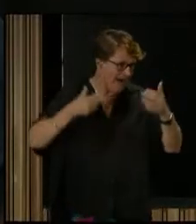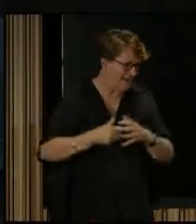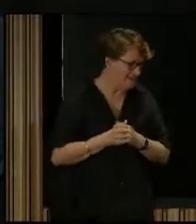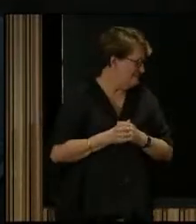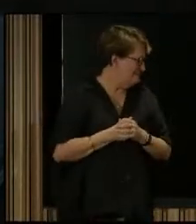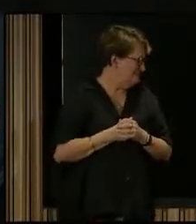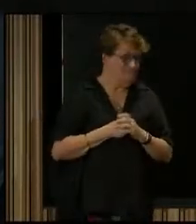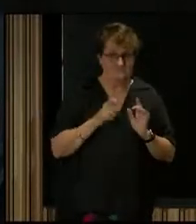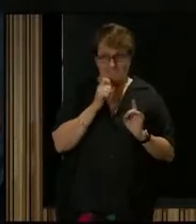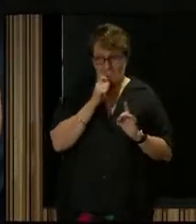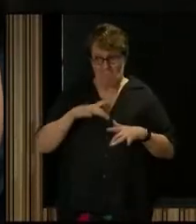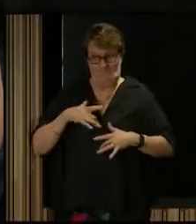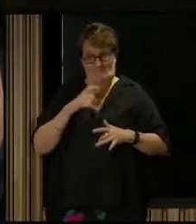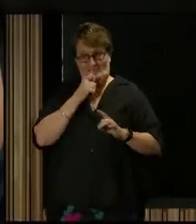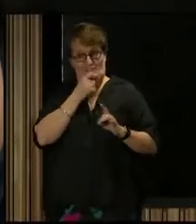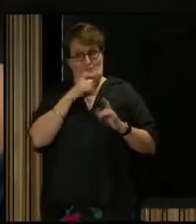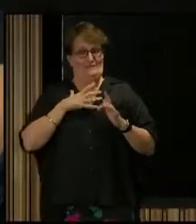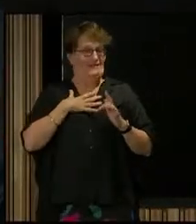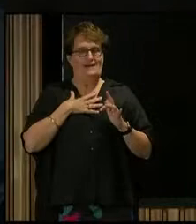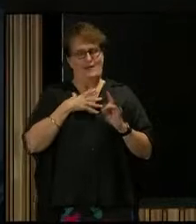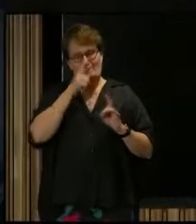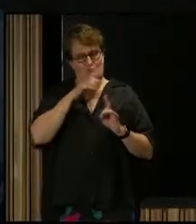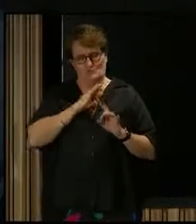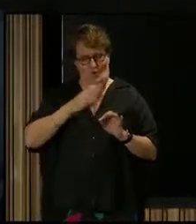It's quite threatening, actually. No one invites me anywhere.